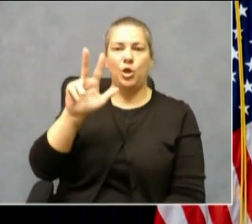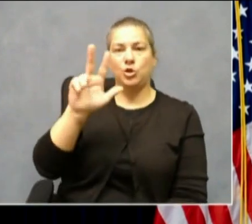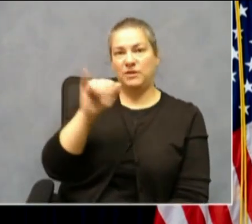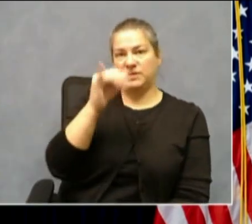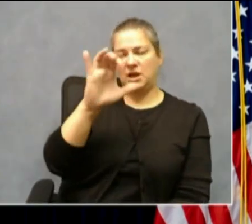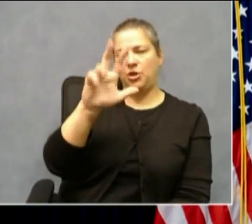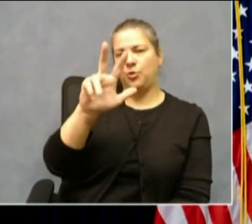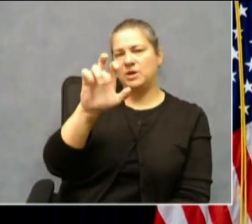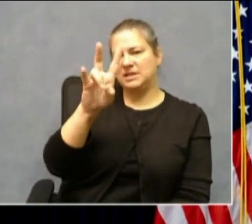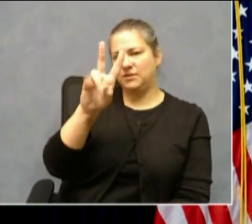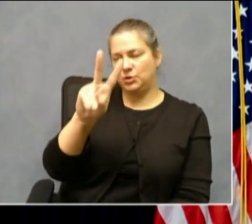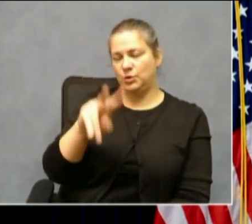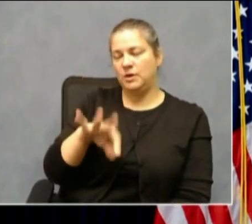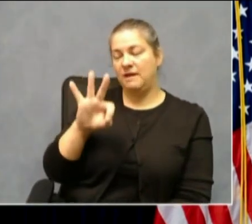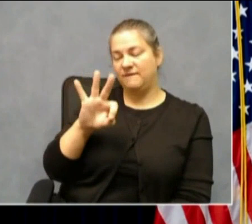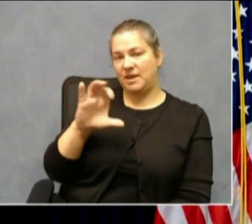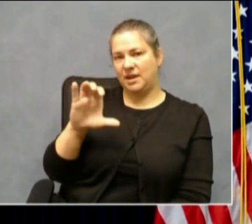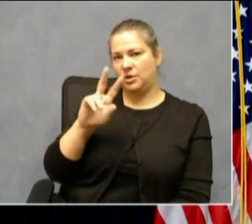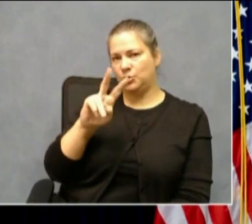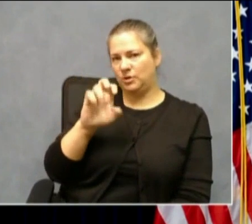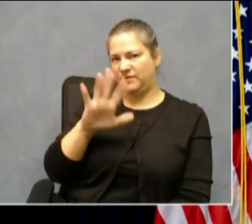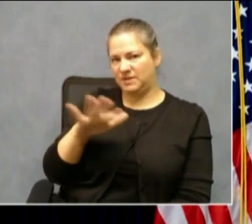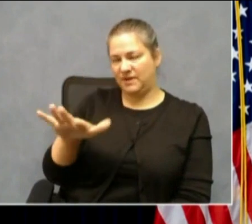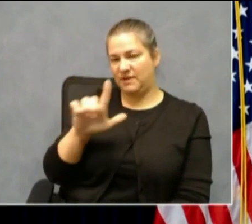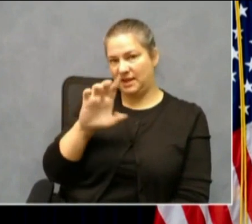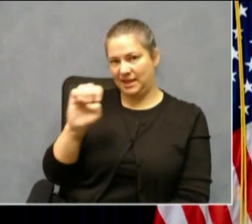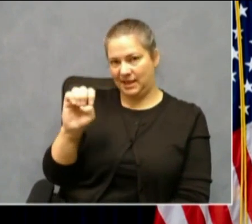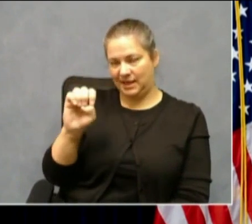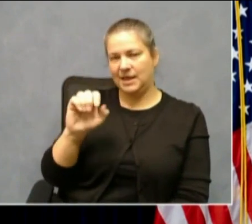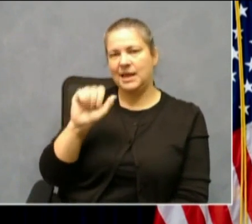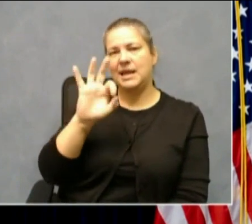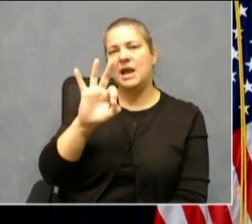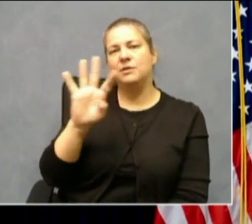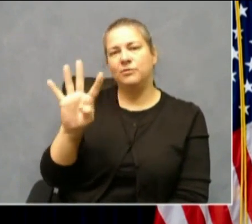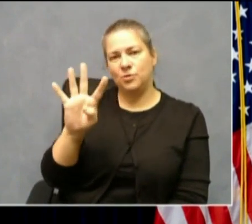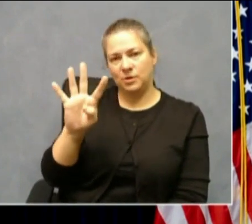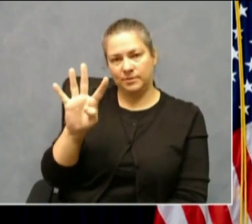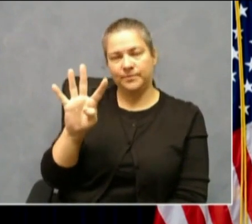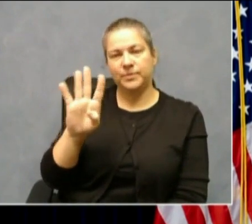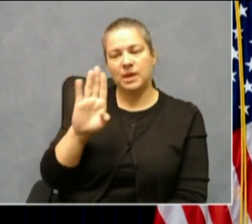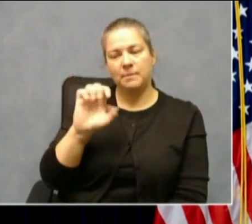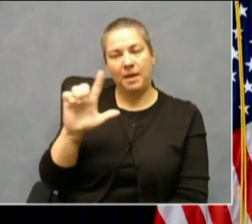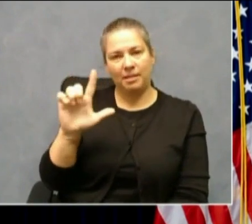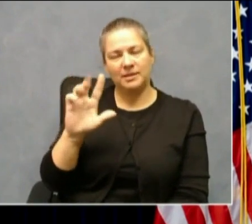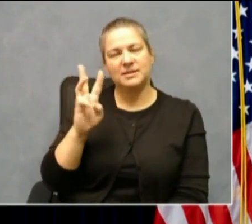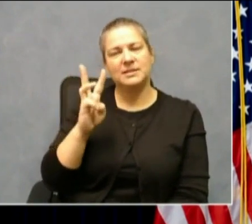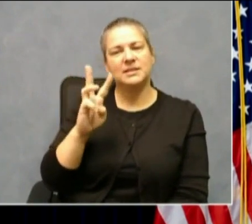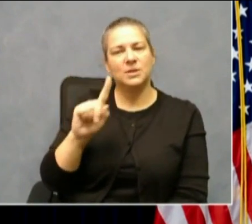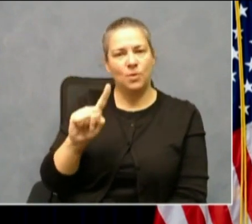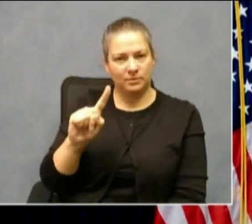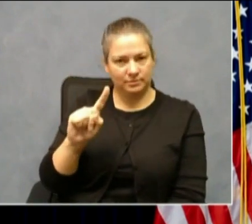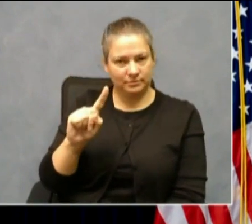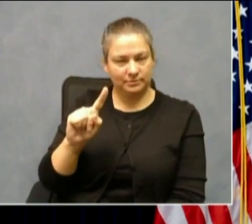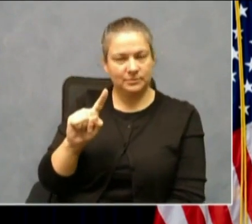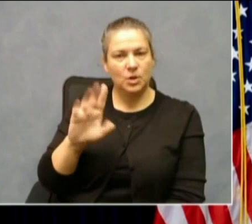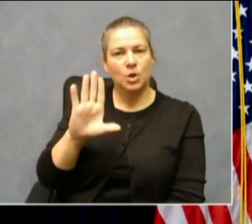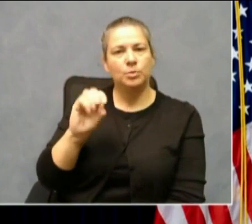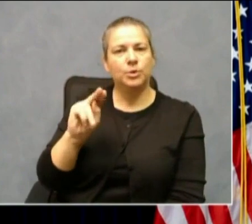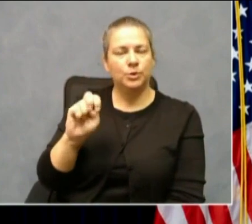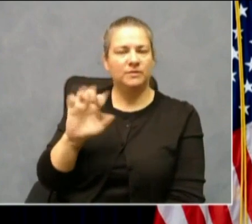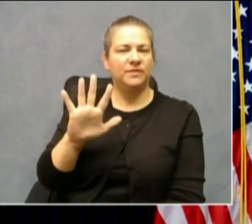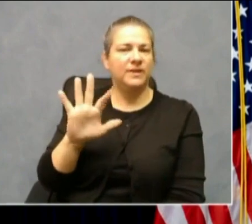Fayette, 255, Lee County, 94, Bell County, 61, Boone,